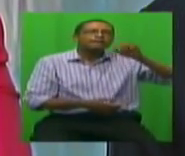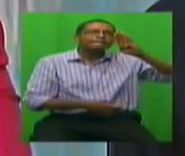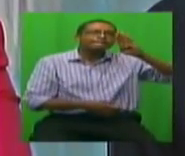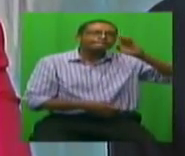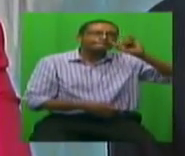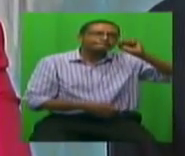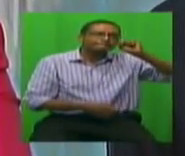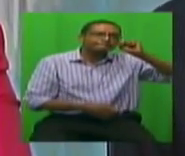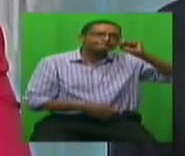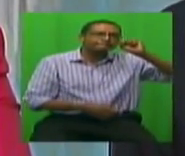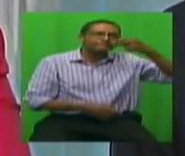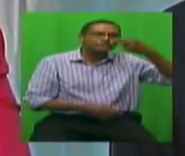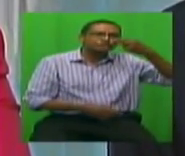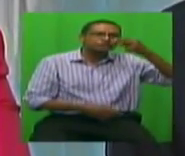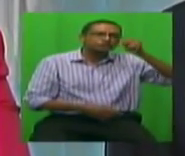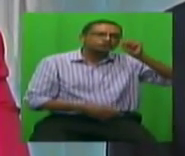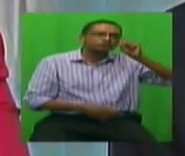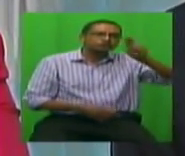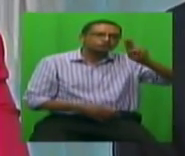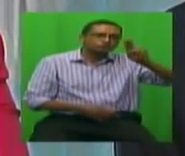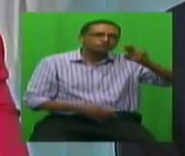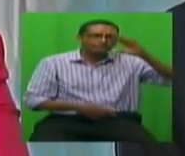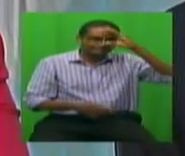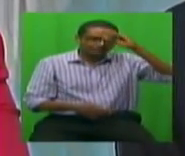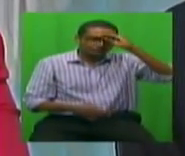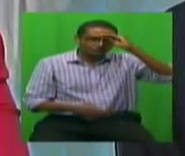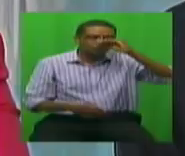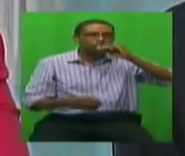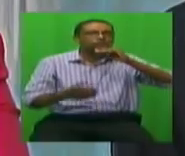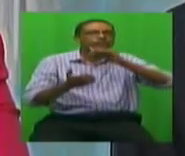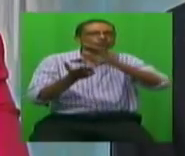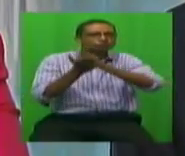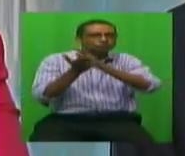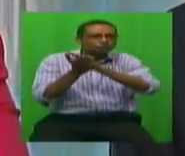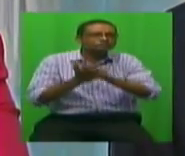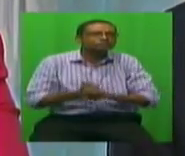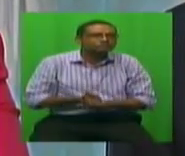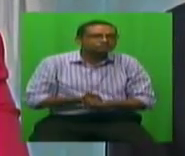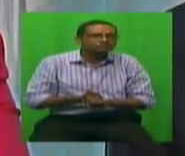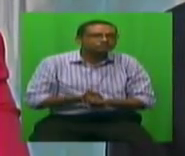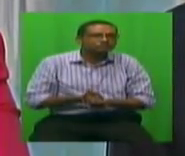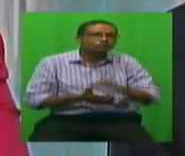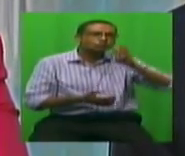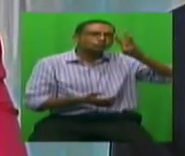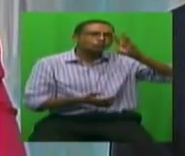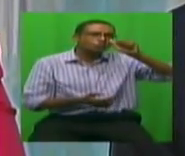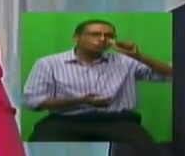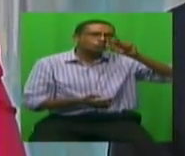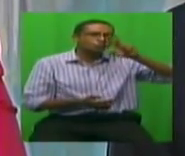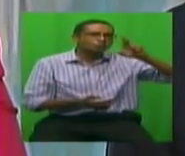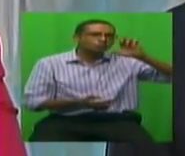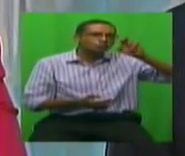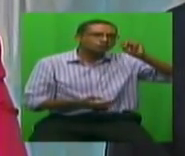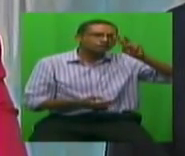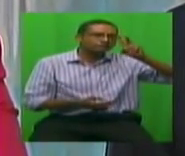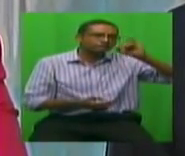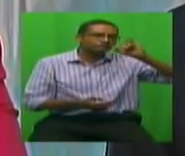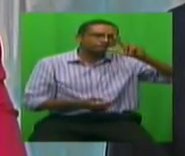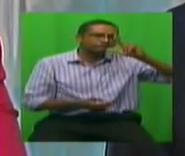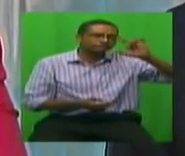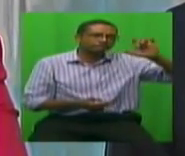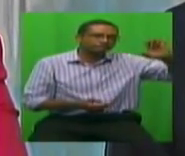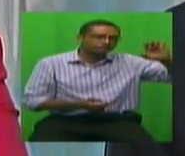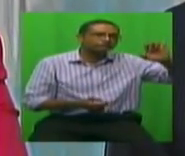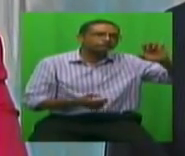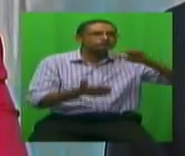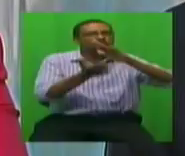Boys Hindu College, the Warrenville Presbyterian Primary School, the Warrenville TIA